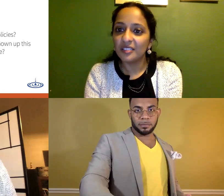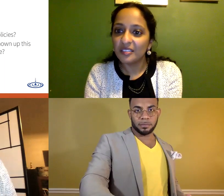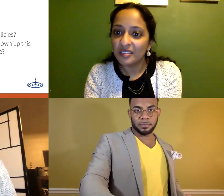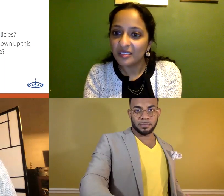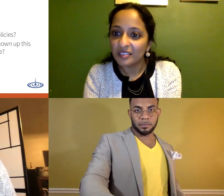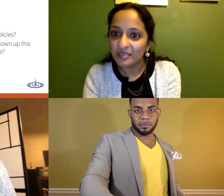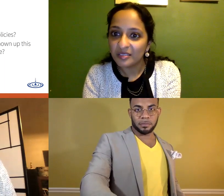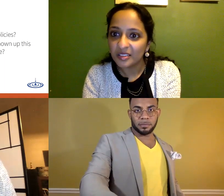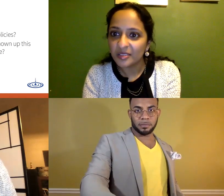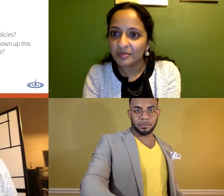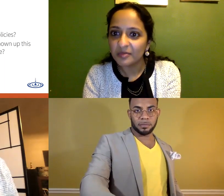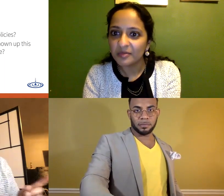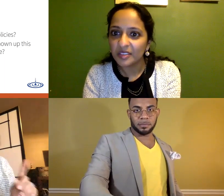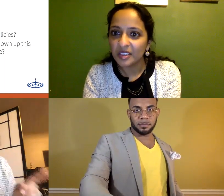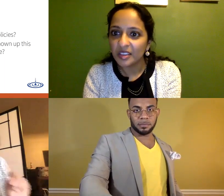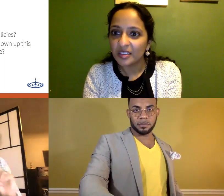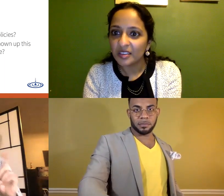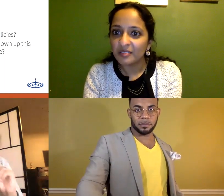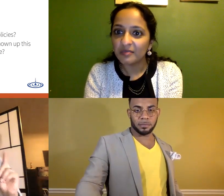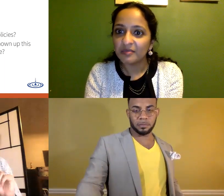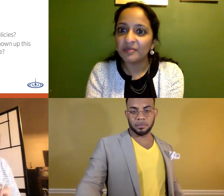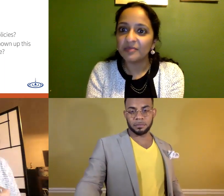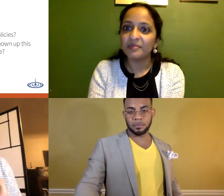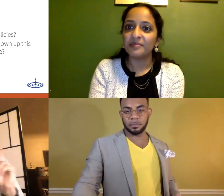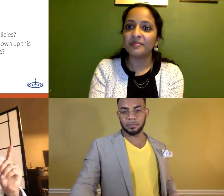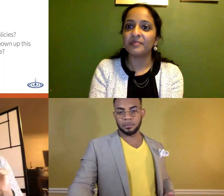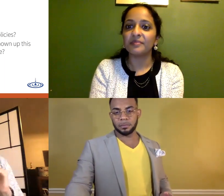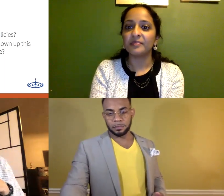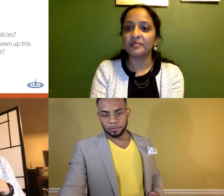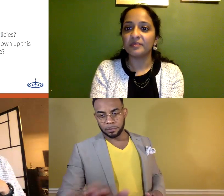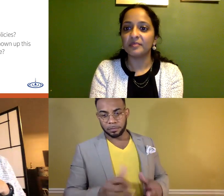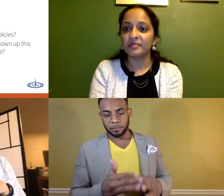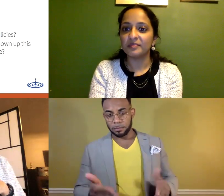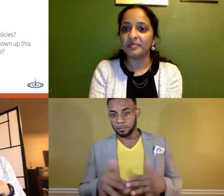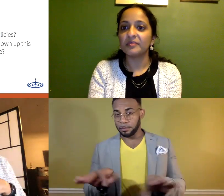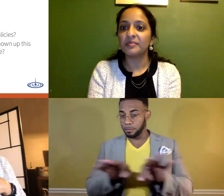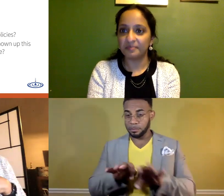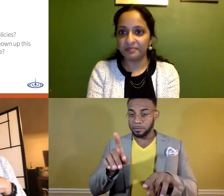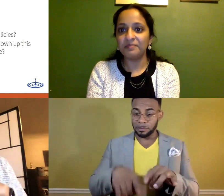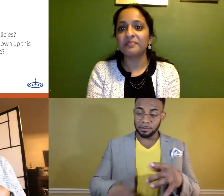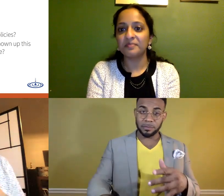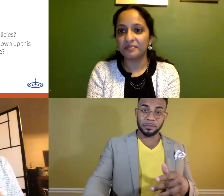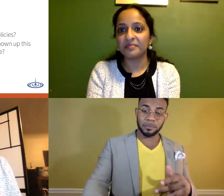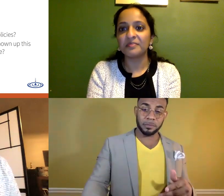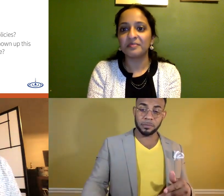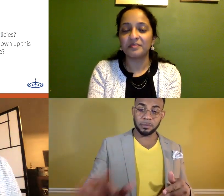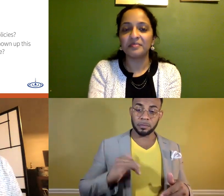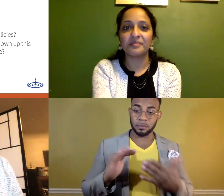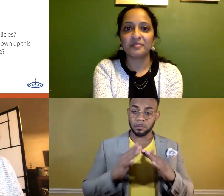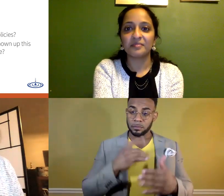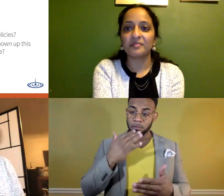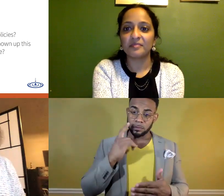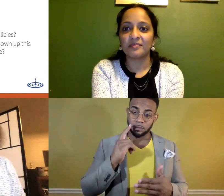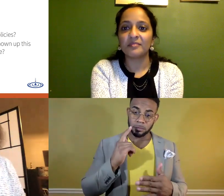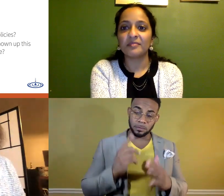Yes, yes. And the thing that's important is it can't, like, our communities of color are